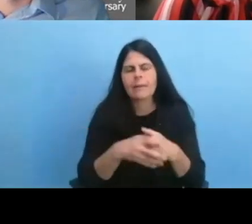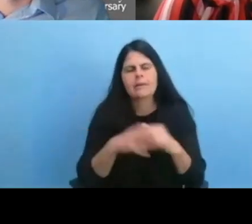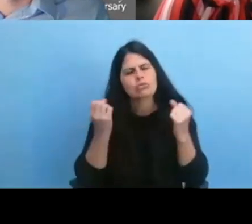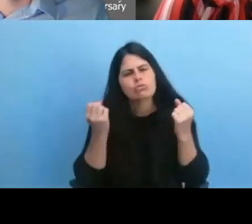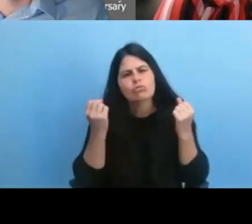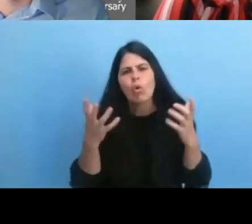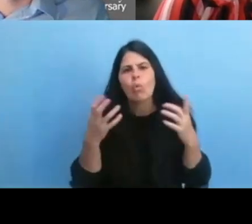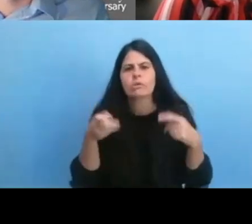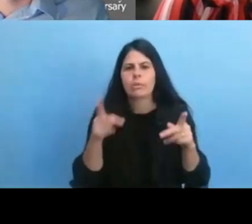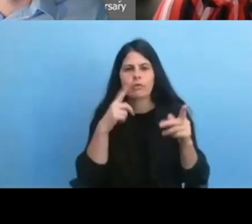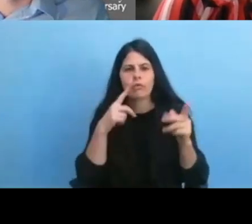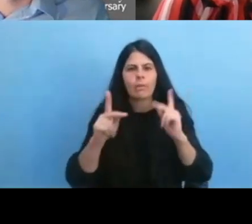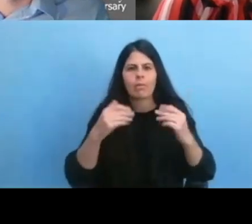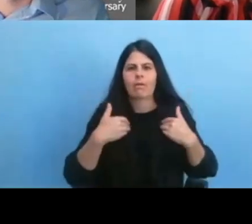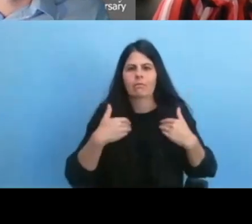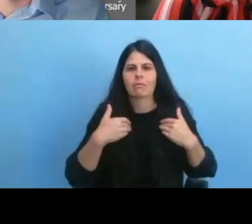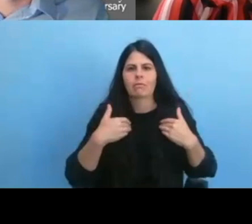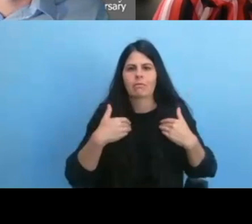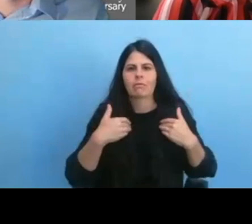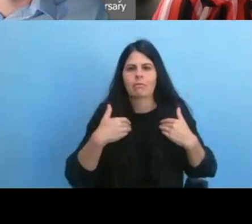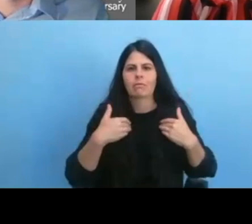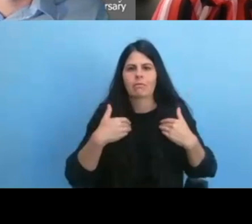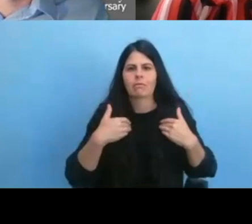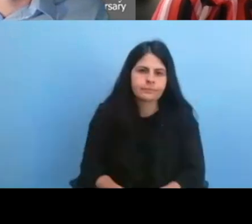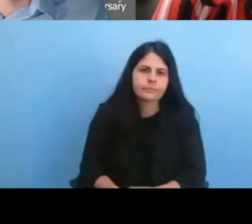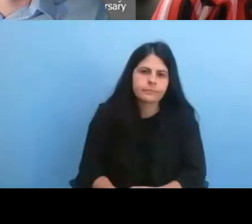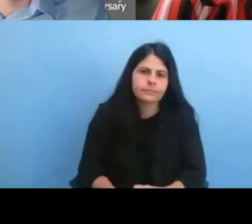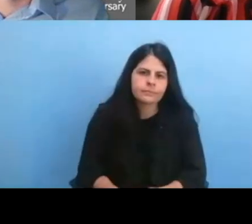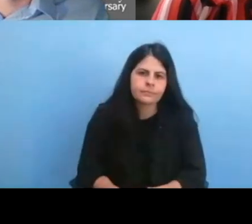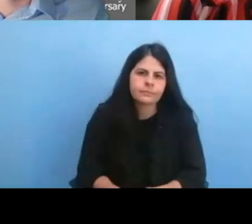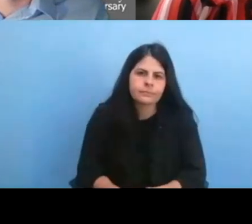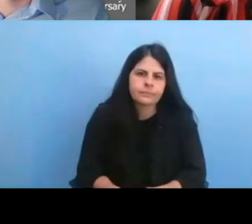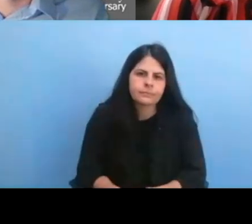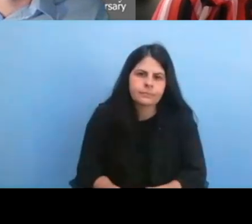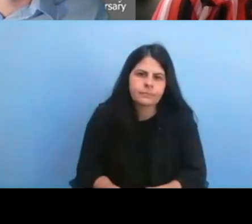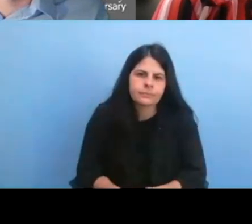with disabilities, even though you don't necessarily, I